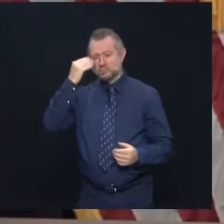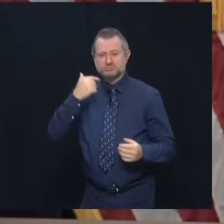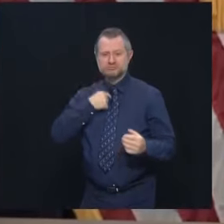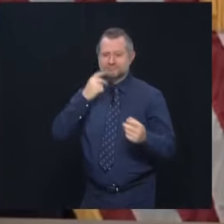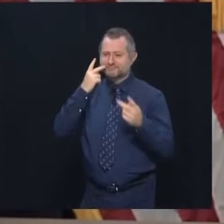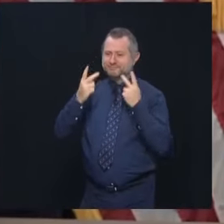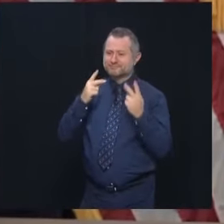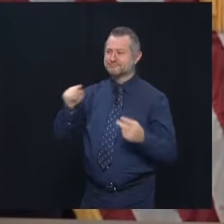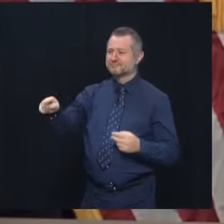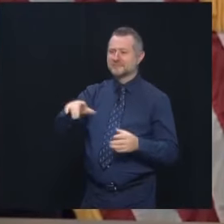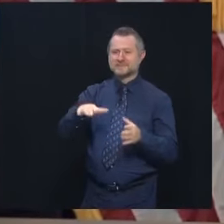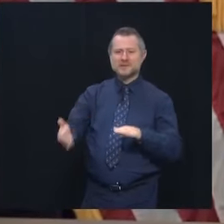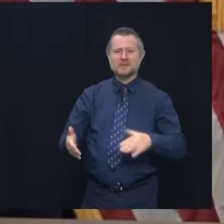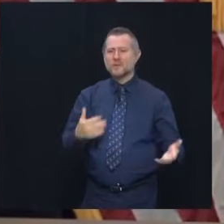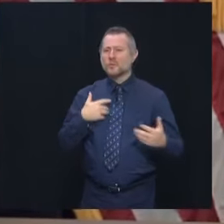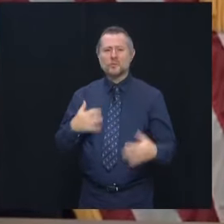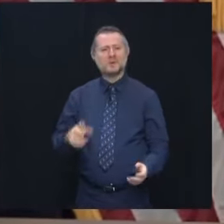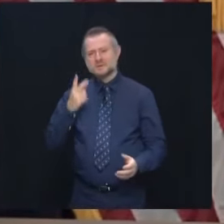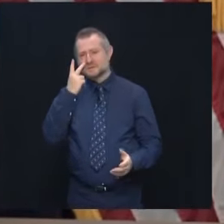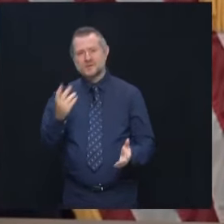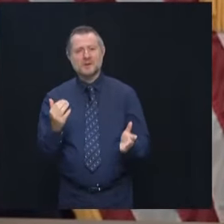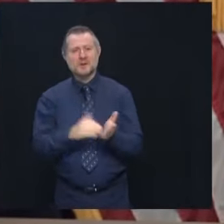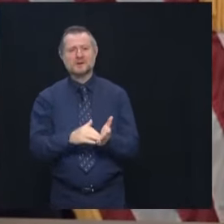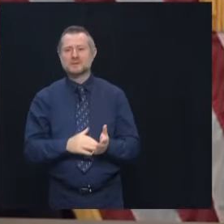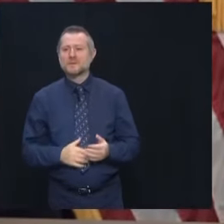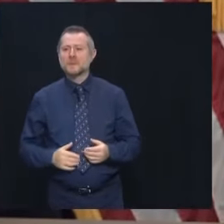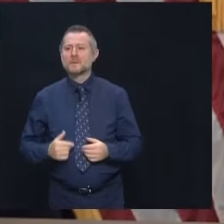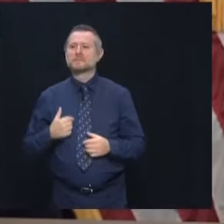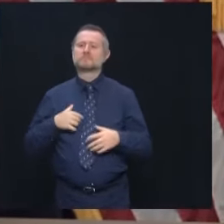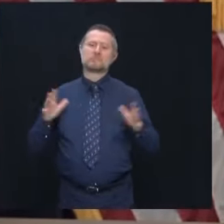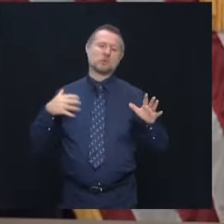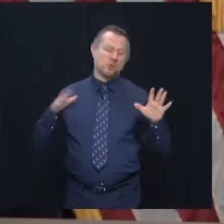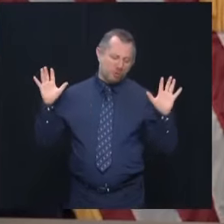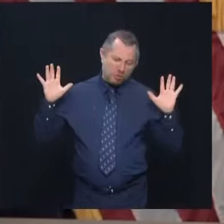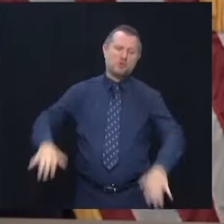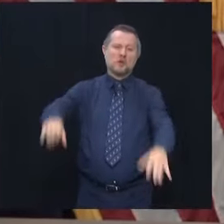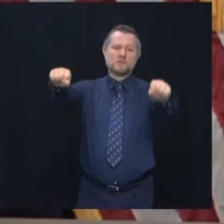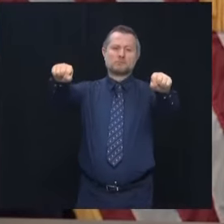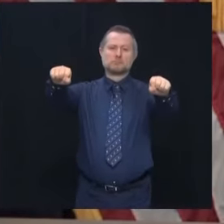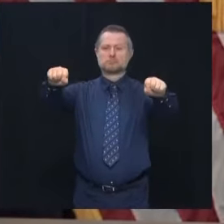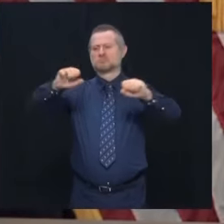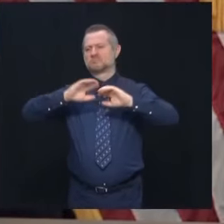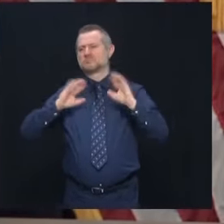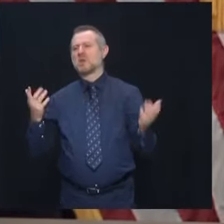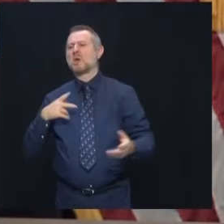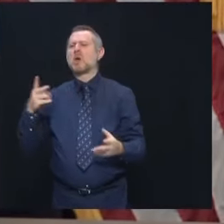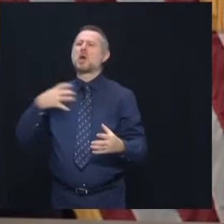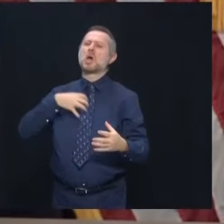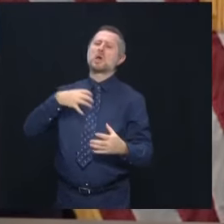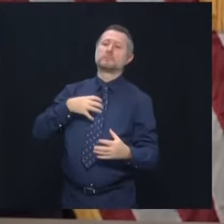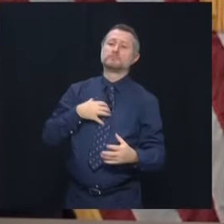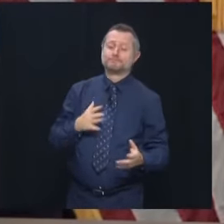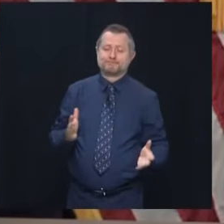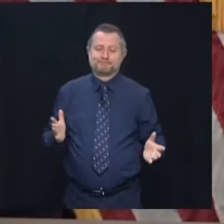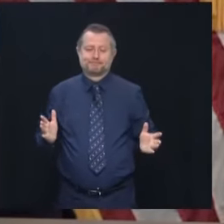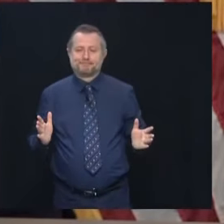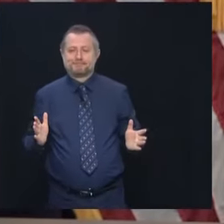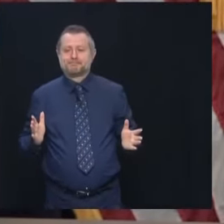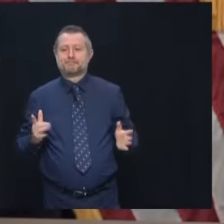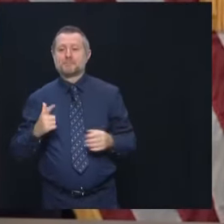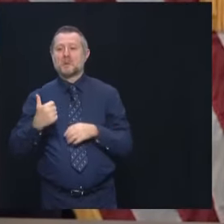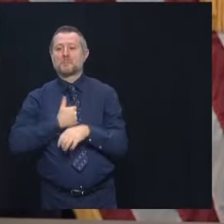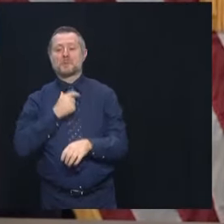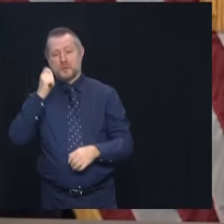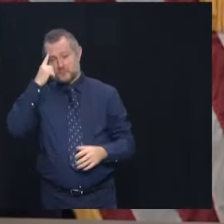death, and we're not doing it again. So we will take it over. And when they say, well, we're upset, you can say, well, the governor's office is terrible. They're